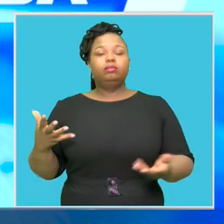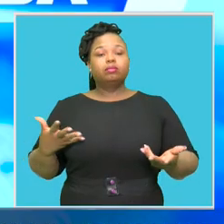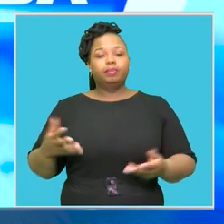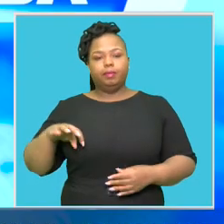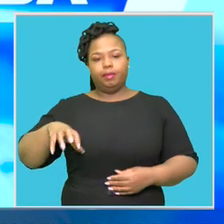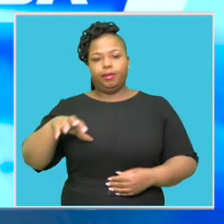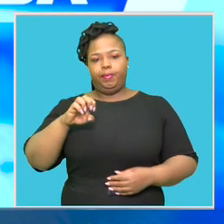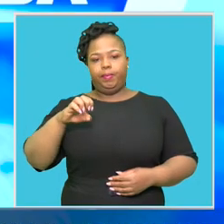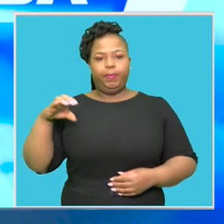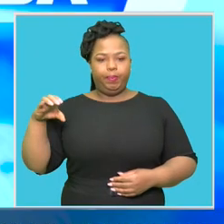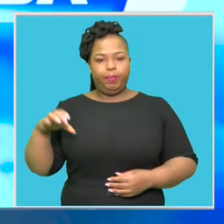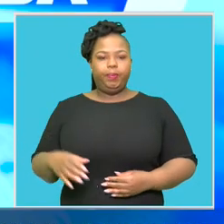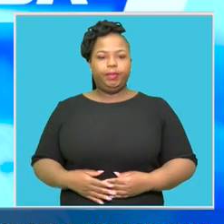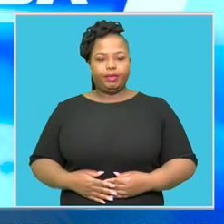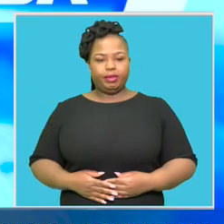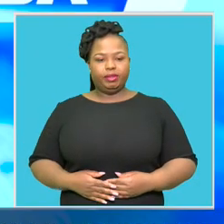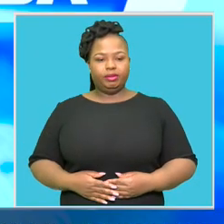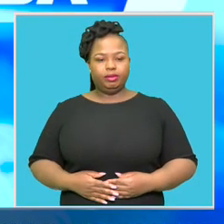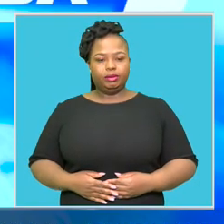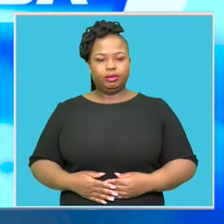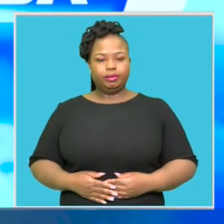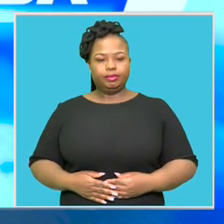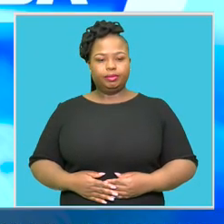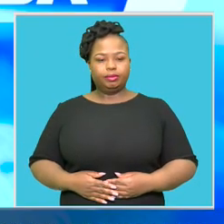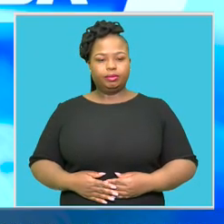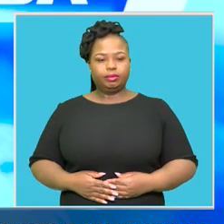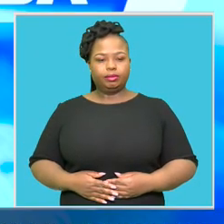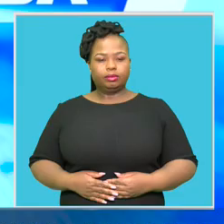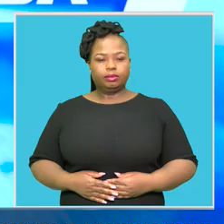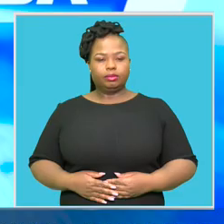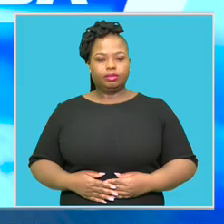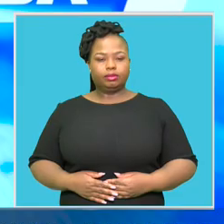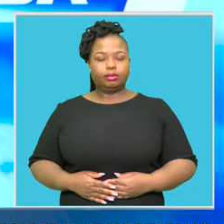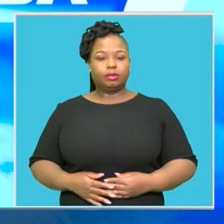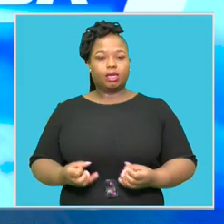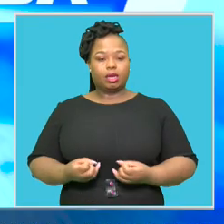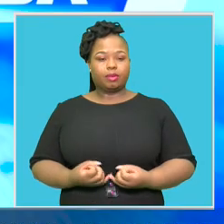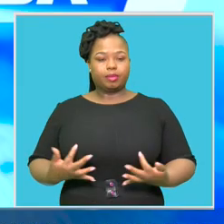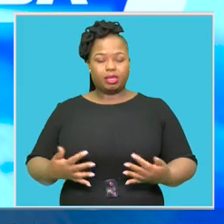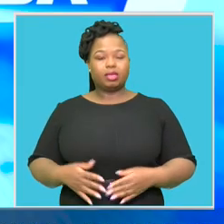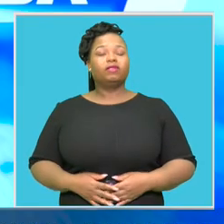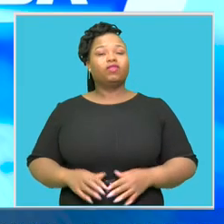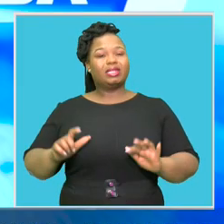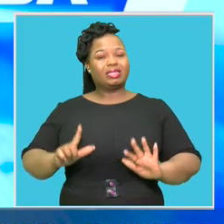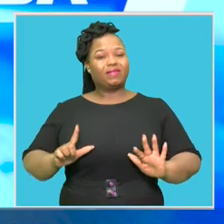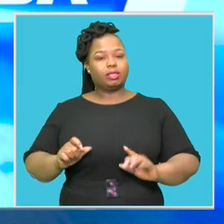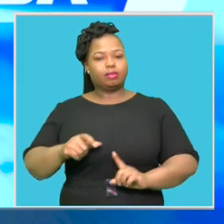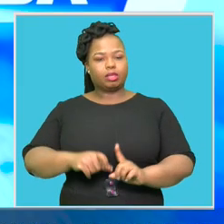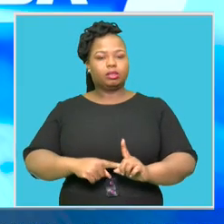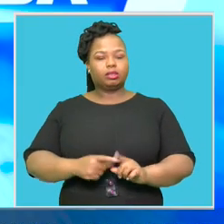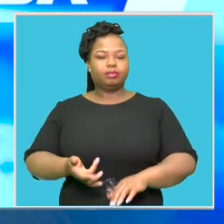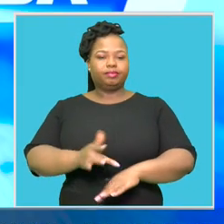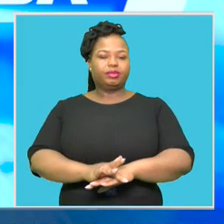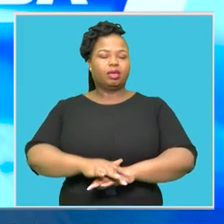Isulu ge se shumi en shaka lumbili sishonelege spelela